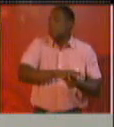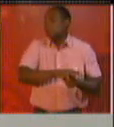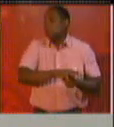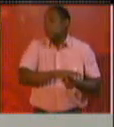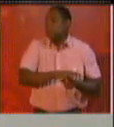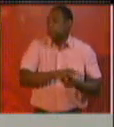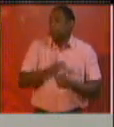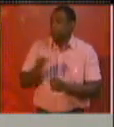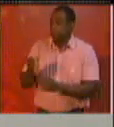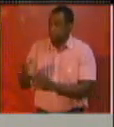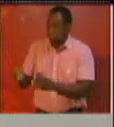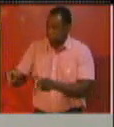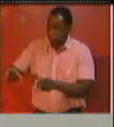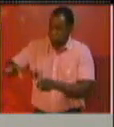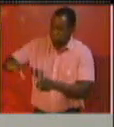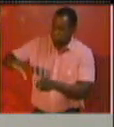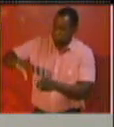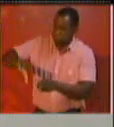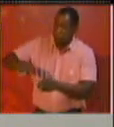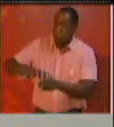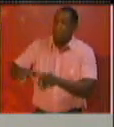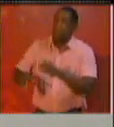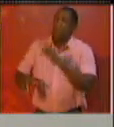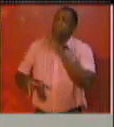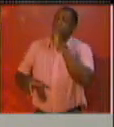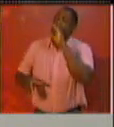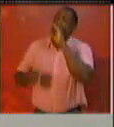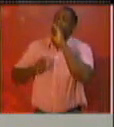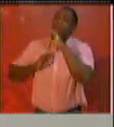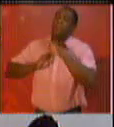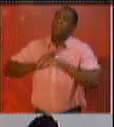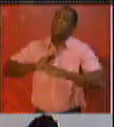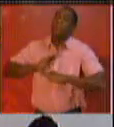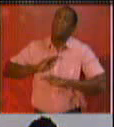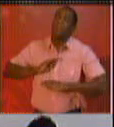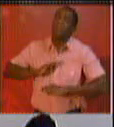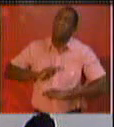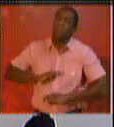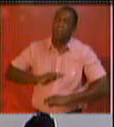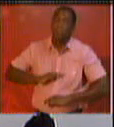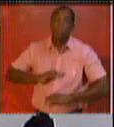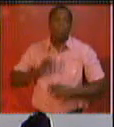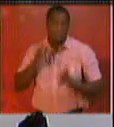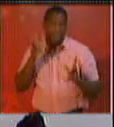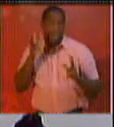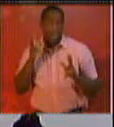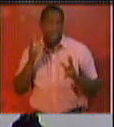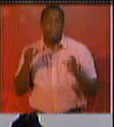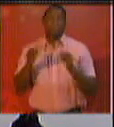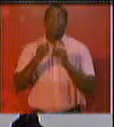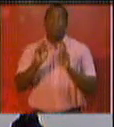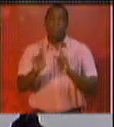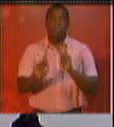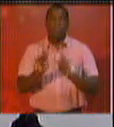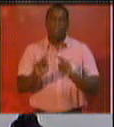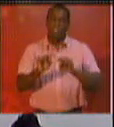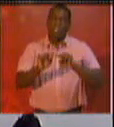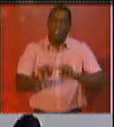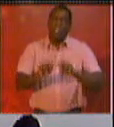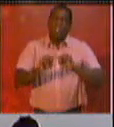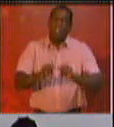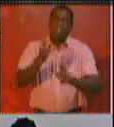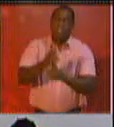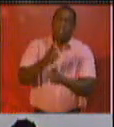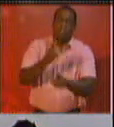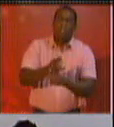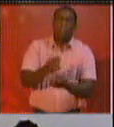the empirical evidence. That is a process we are currently engaged in. Thank you very much. And we go now to AZP